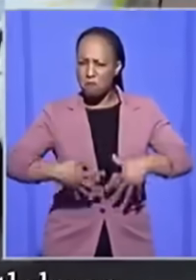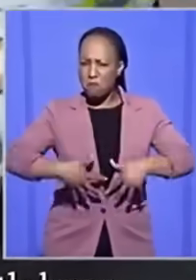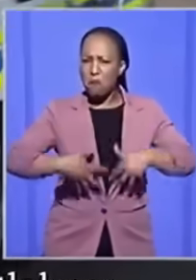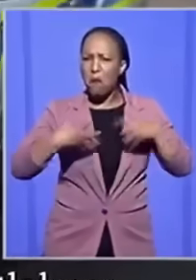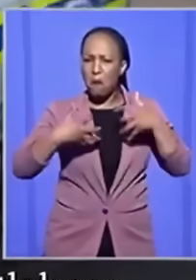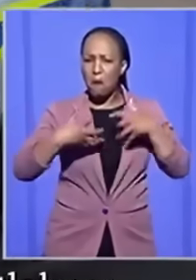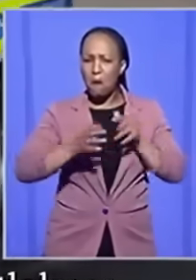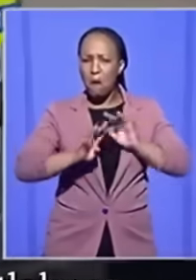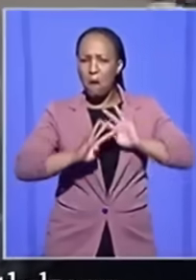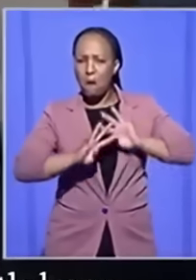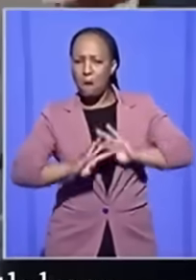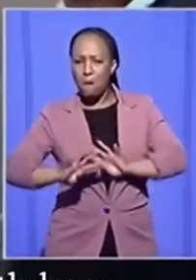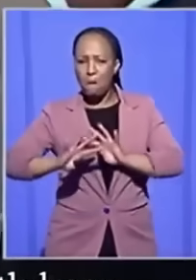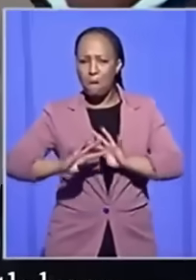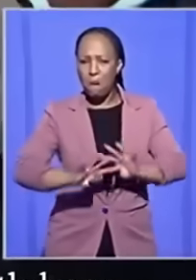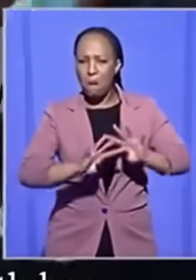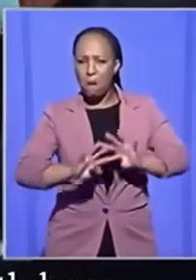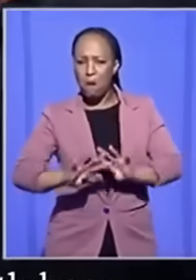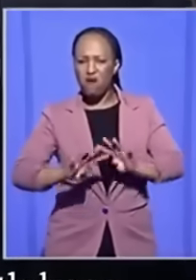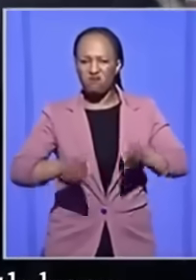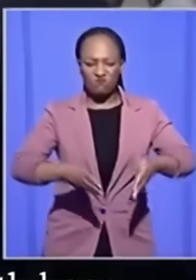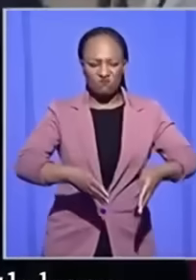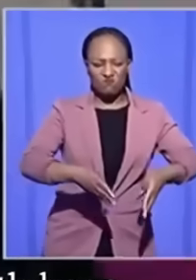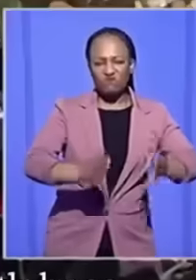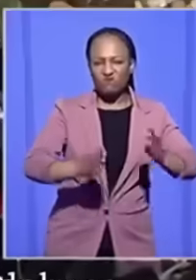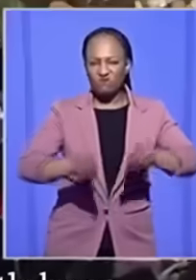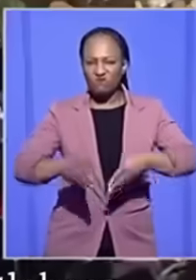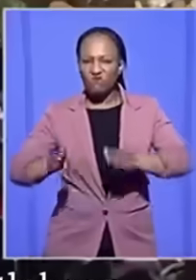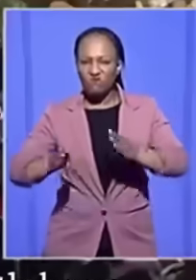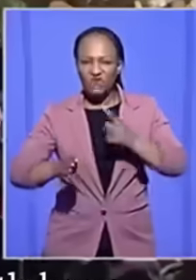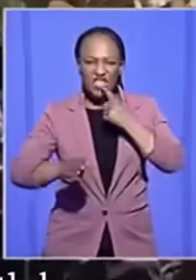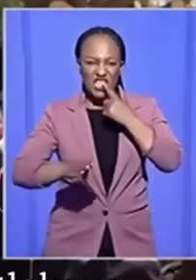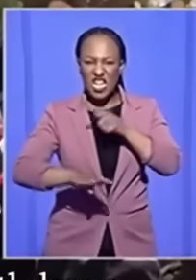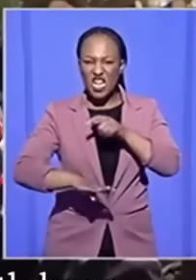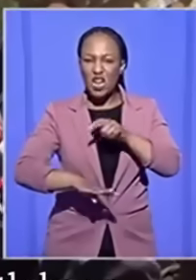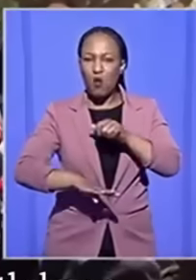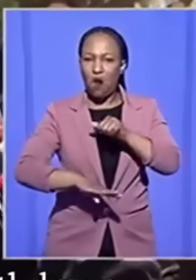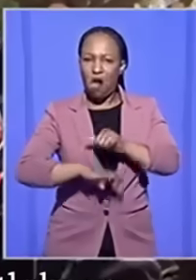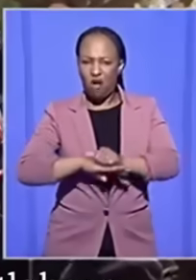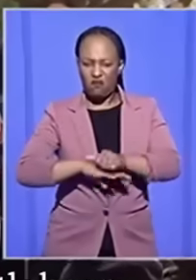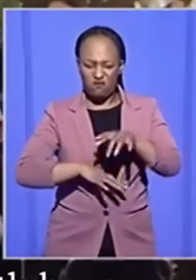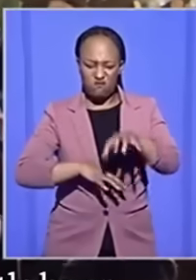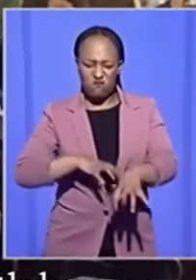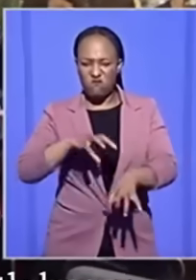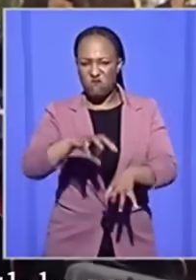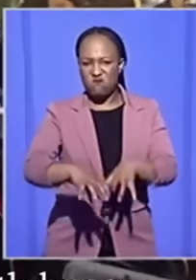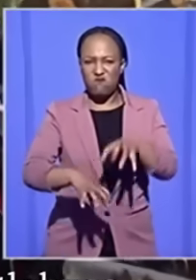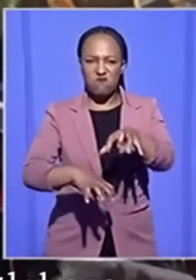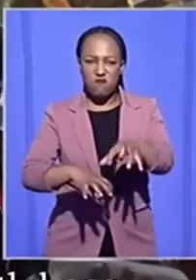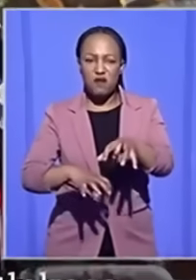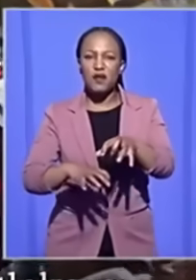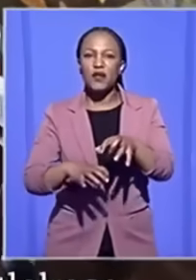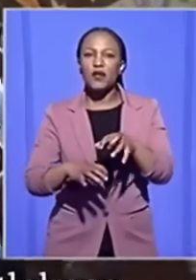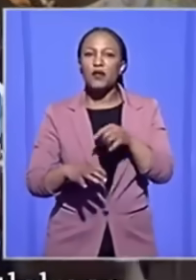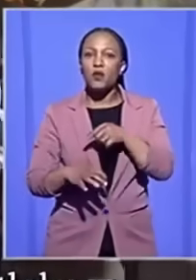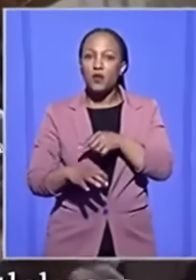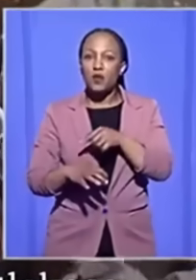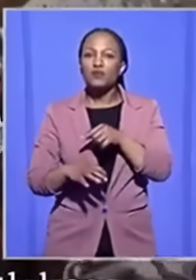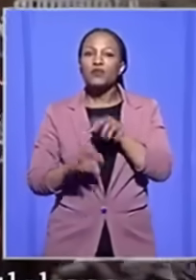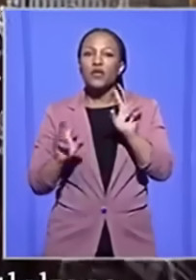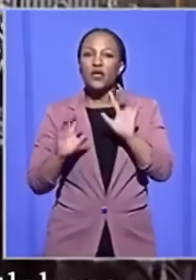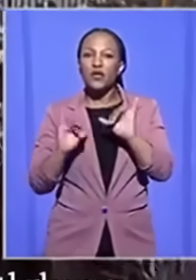ba paregile ditsela ka maje le ditaere tse di tukang. Eskom e tlhatlositse motlakase ka diperesente